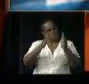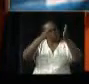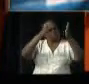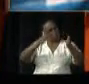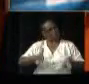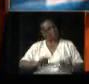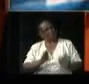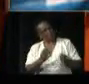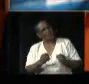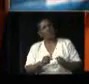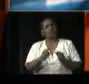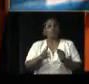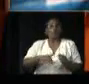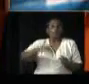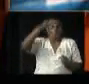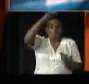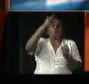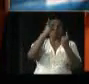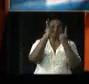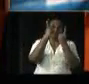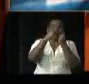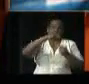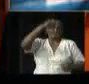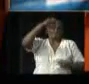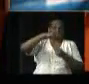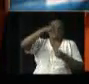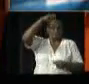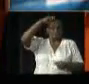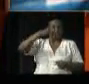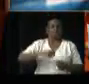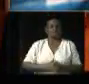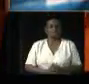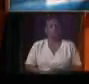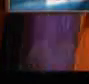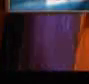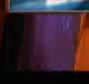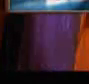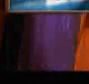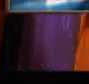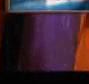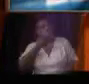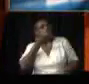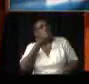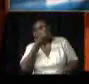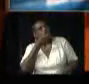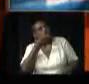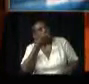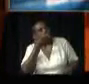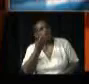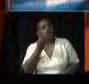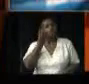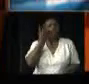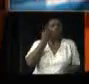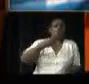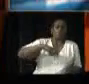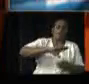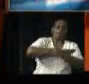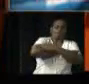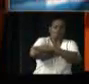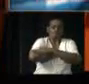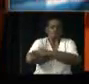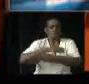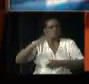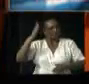monument of bronze will stand 12 meters high. The young dropouts who are in the